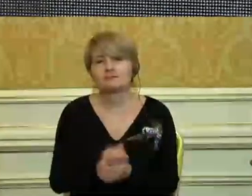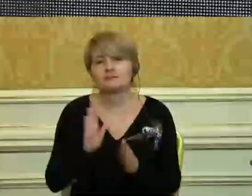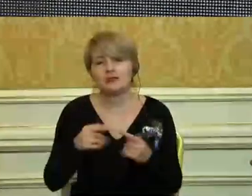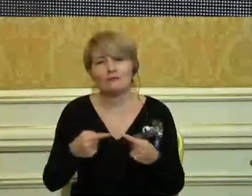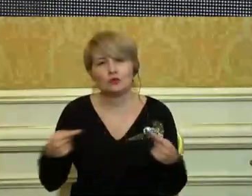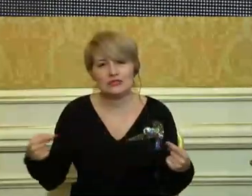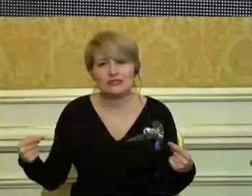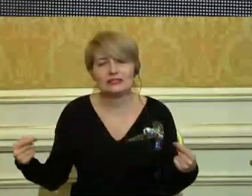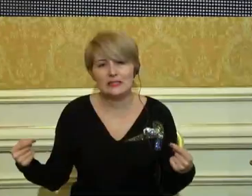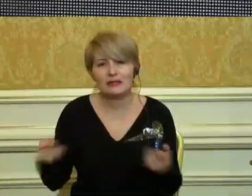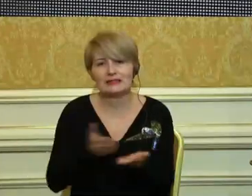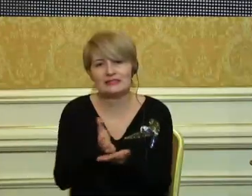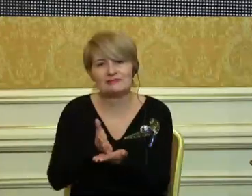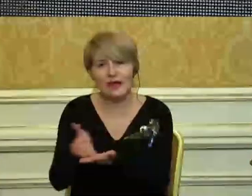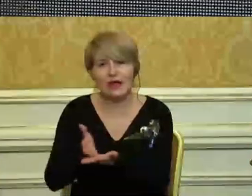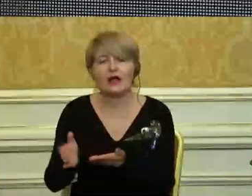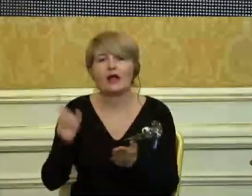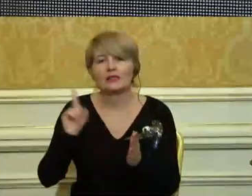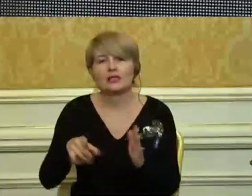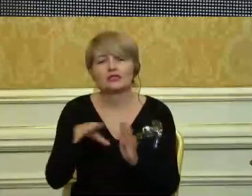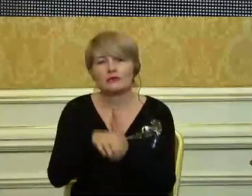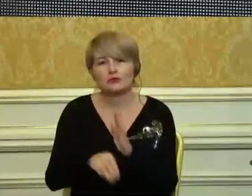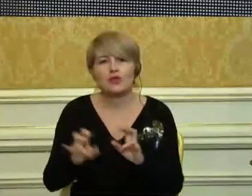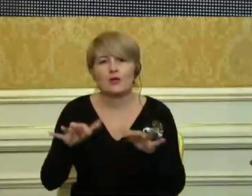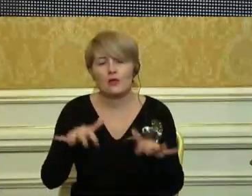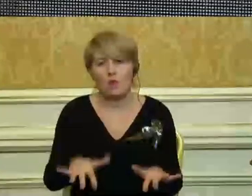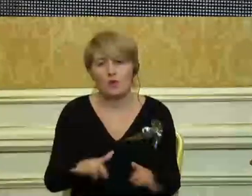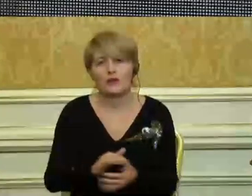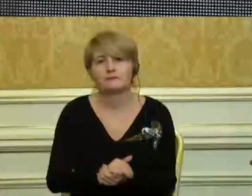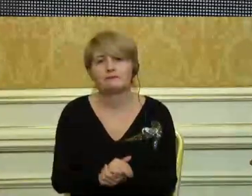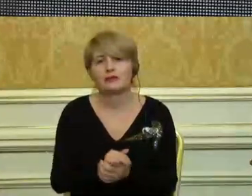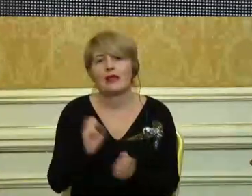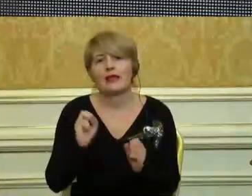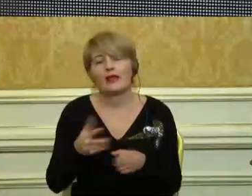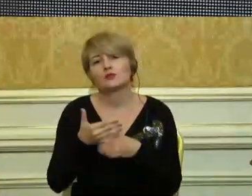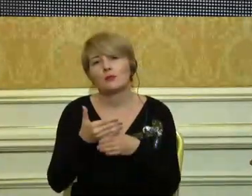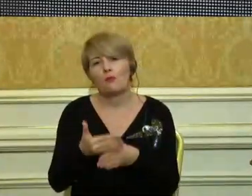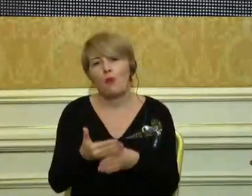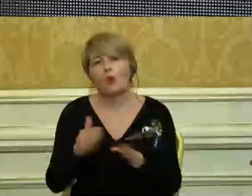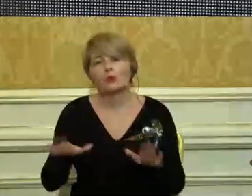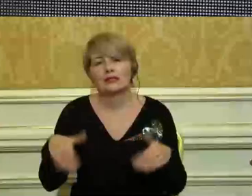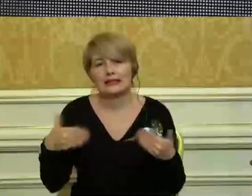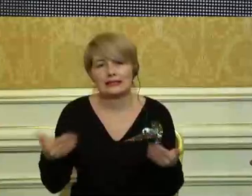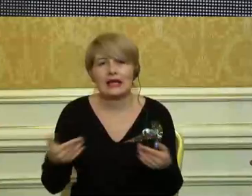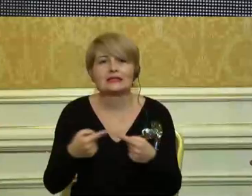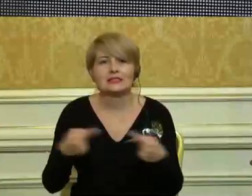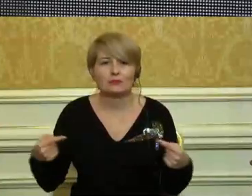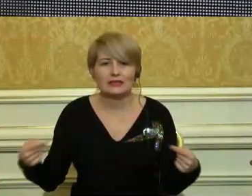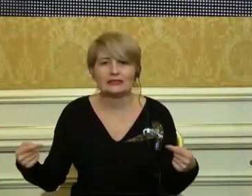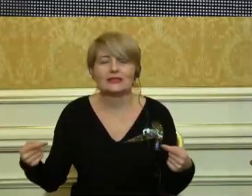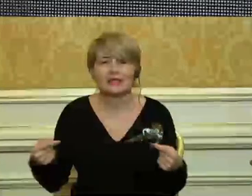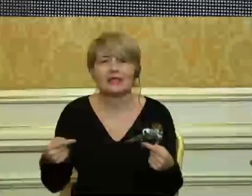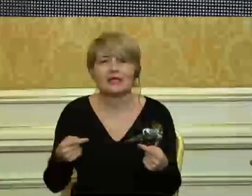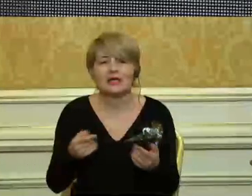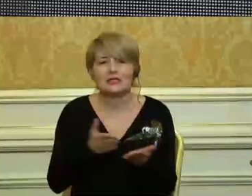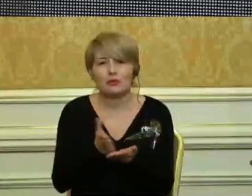maritime, by providing equipment to support its most critical operational needs. The United States also